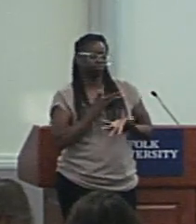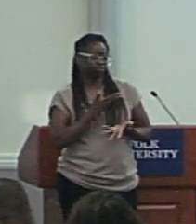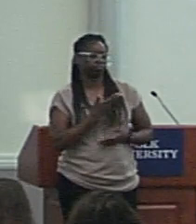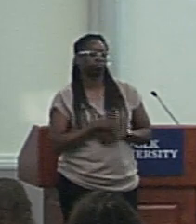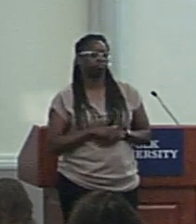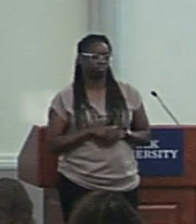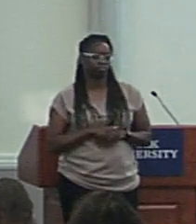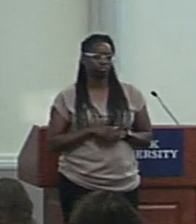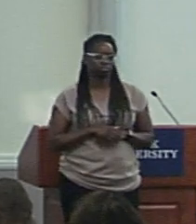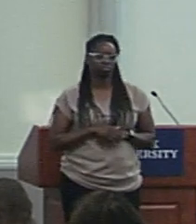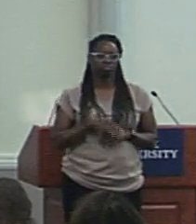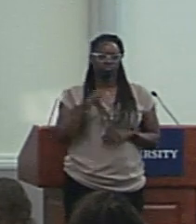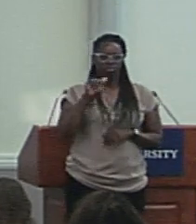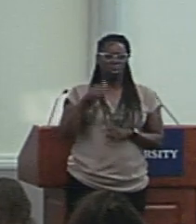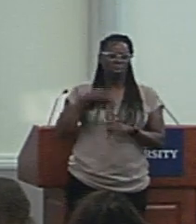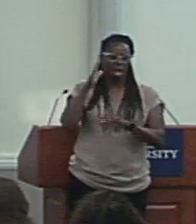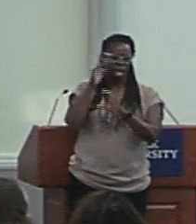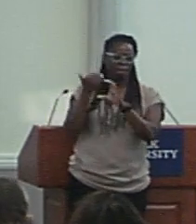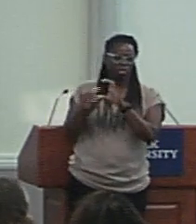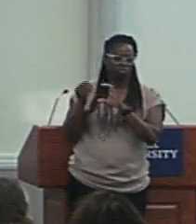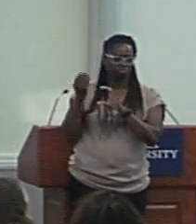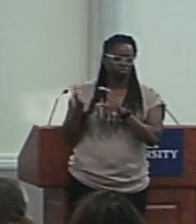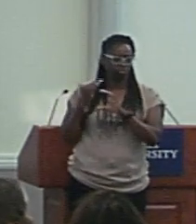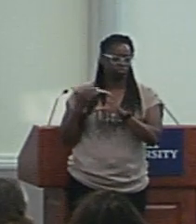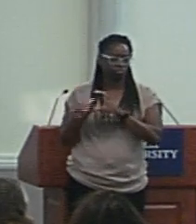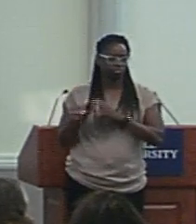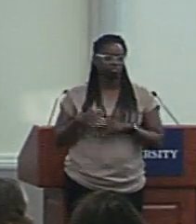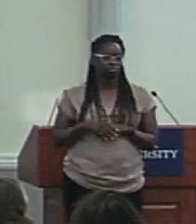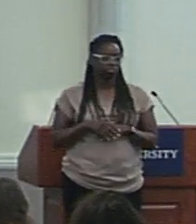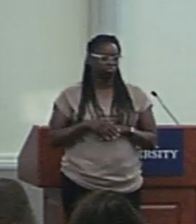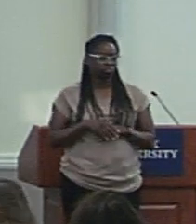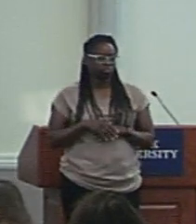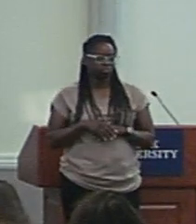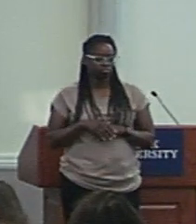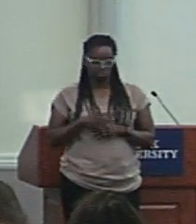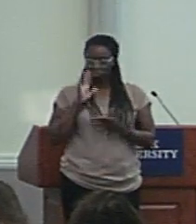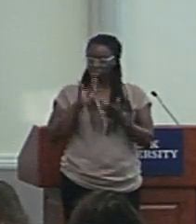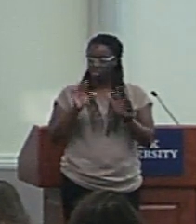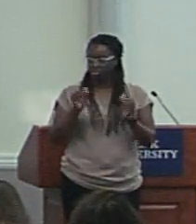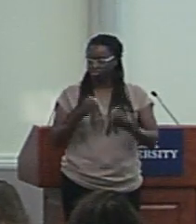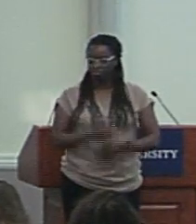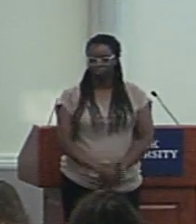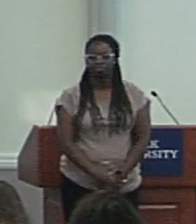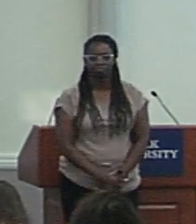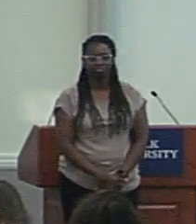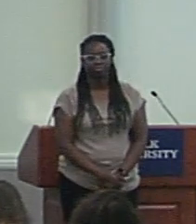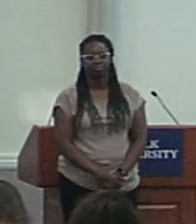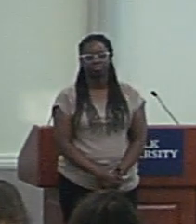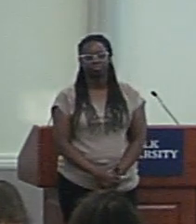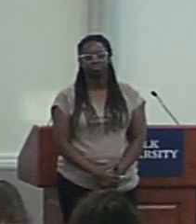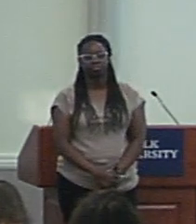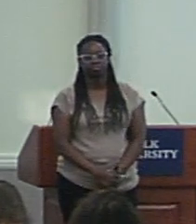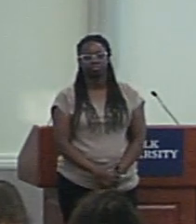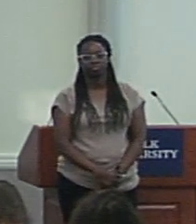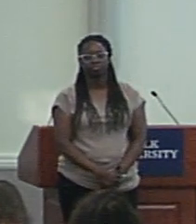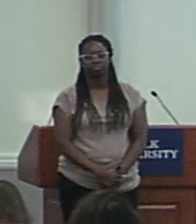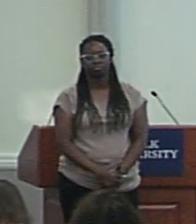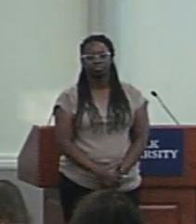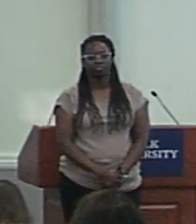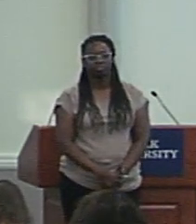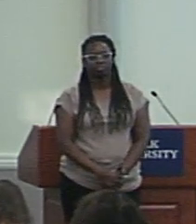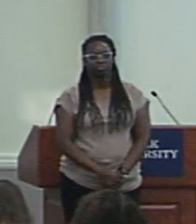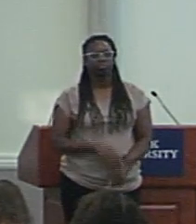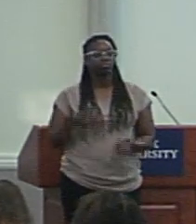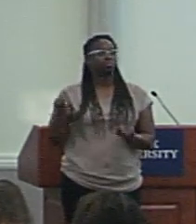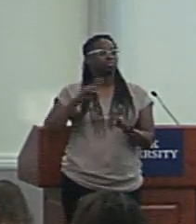send over my email information and reach out to your office. Mayor, I believe that each hospital has a